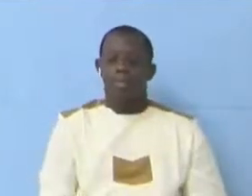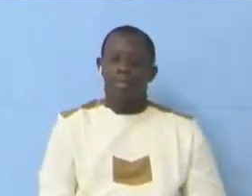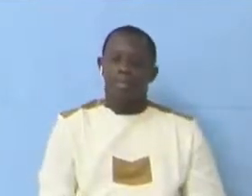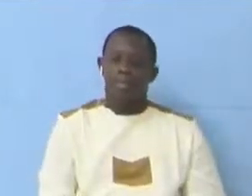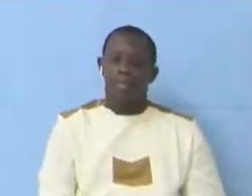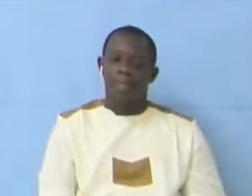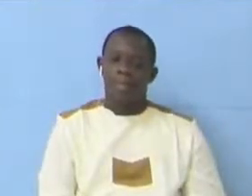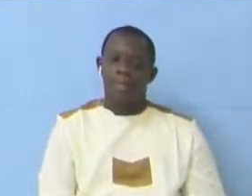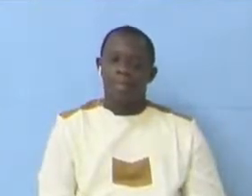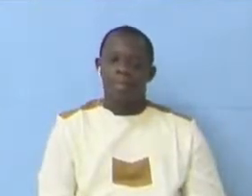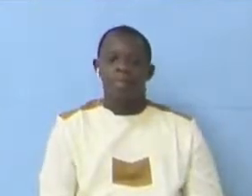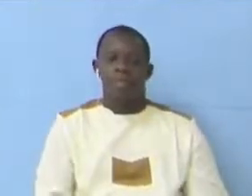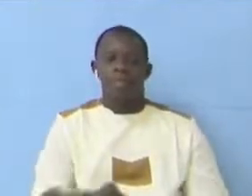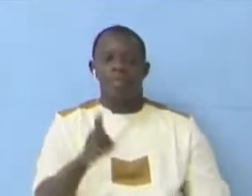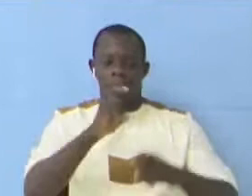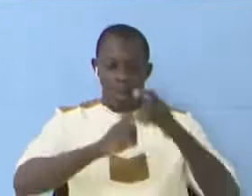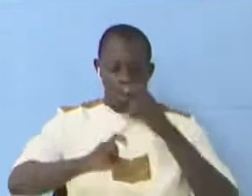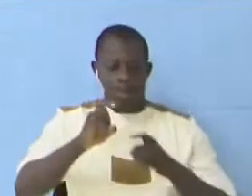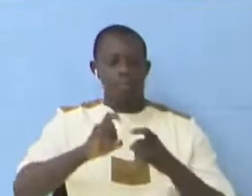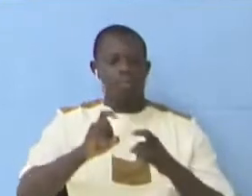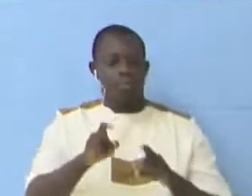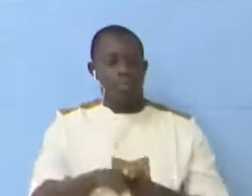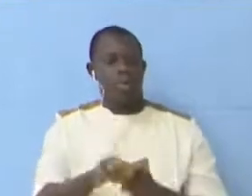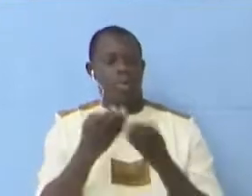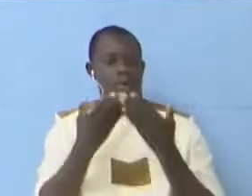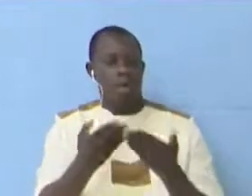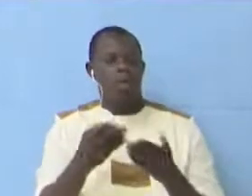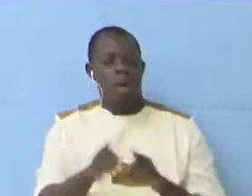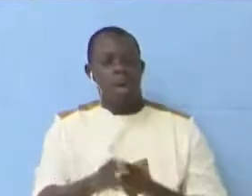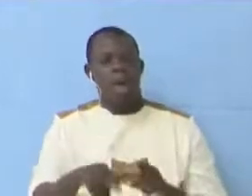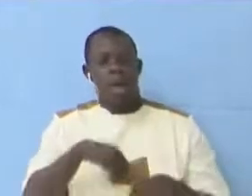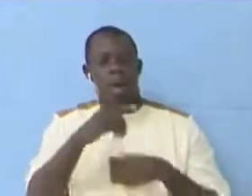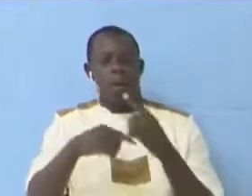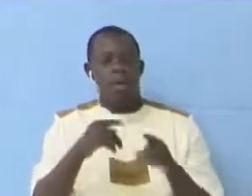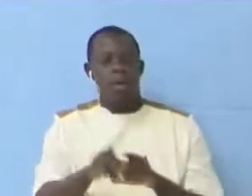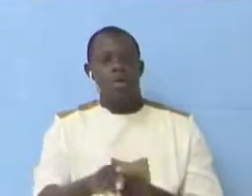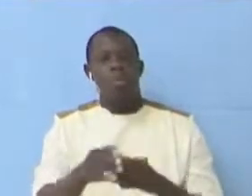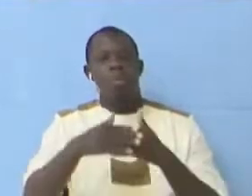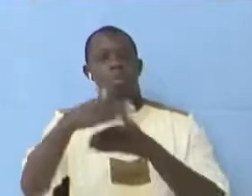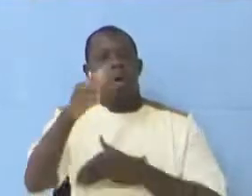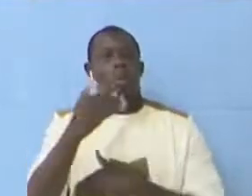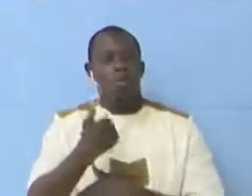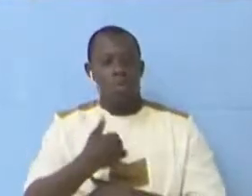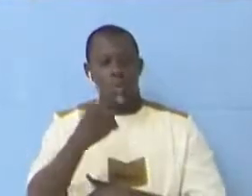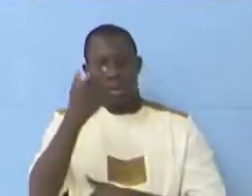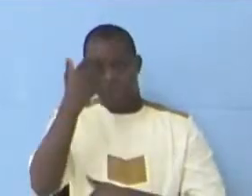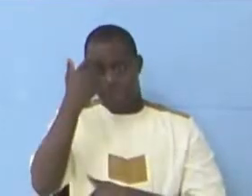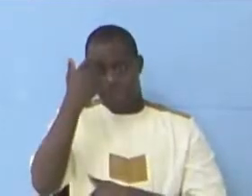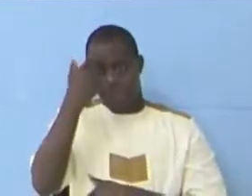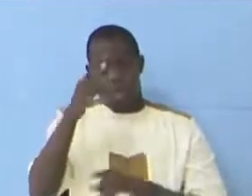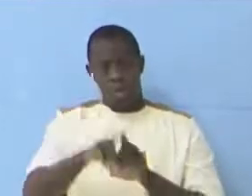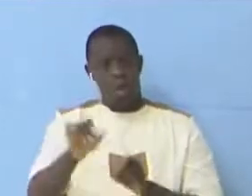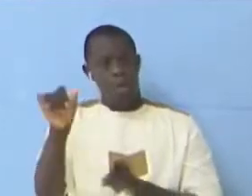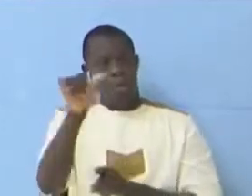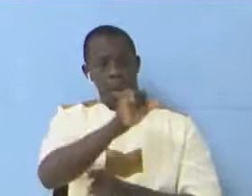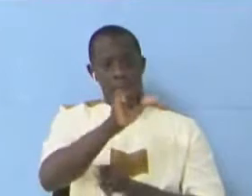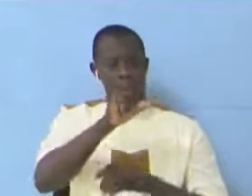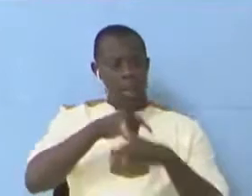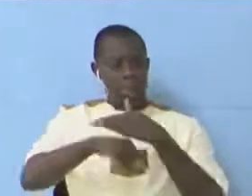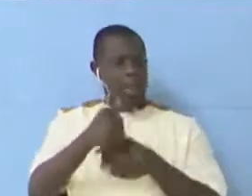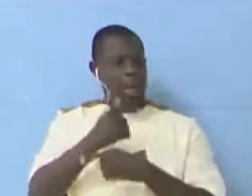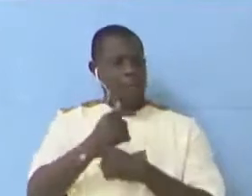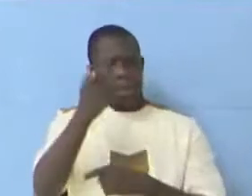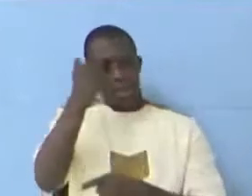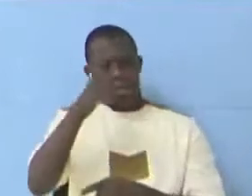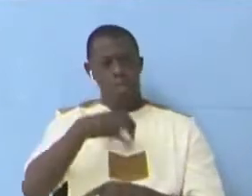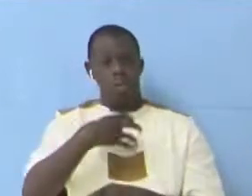loolu. Against the will of a lot of people, they thought I was committing suicide. ci loo xam ne daal neexutoon